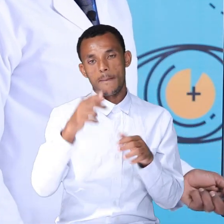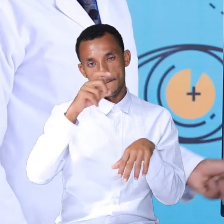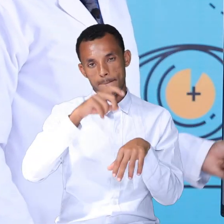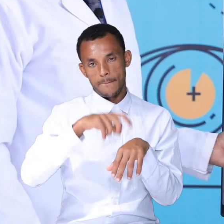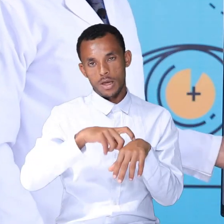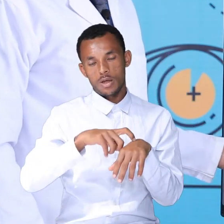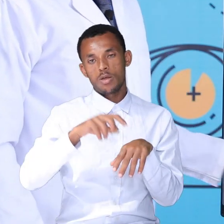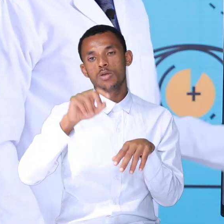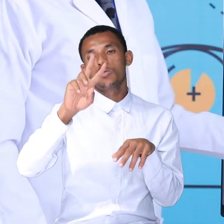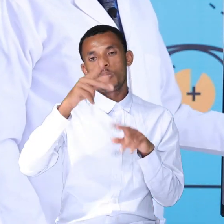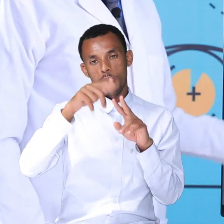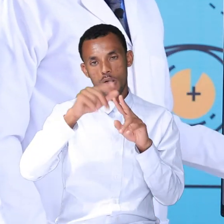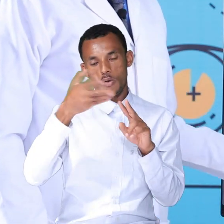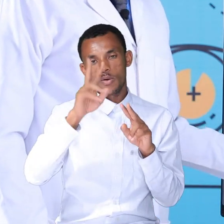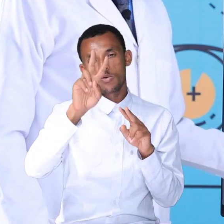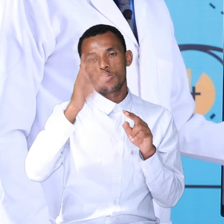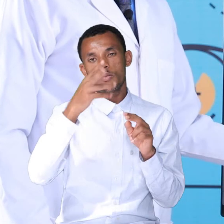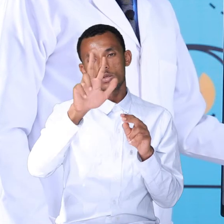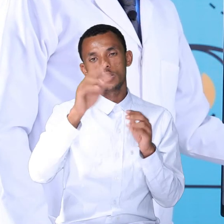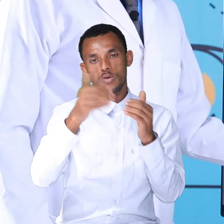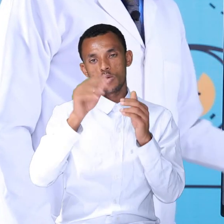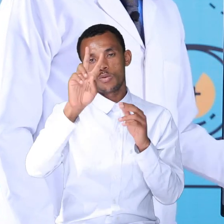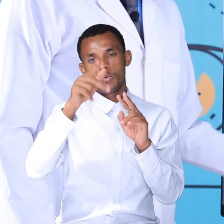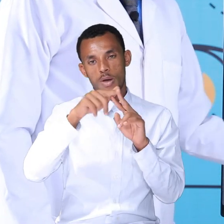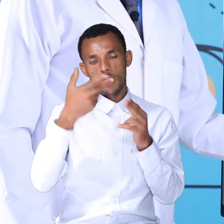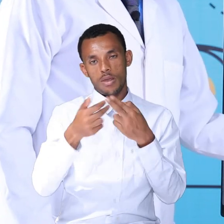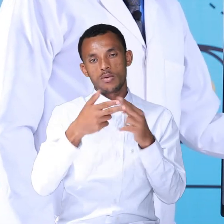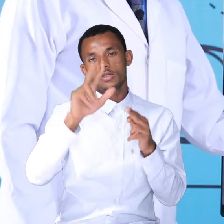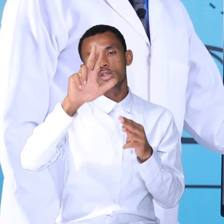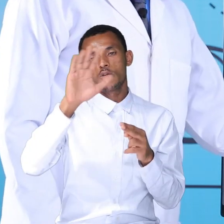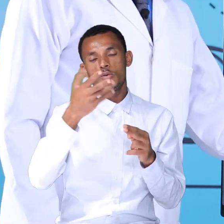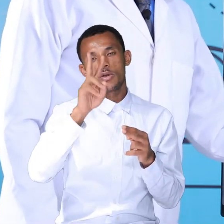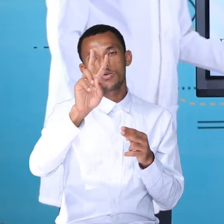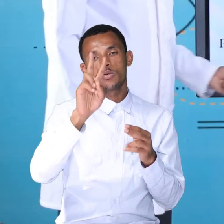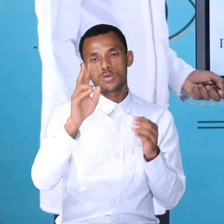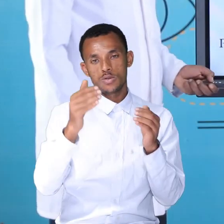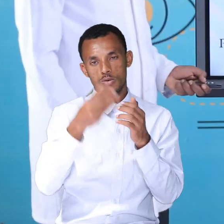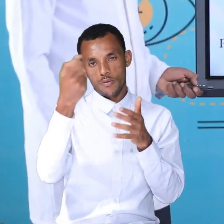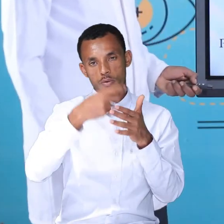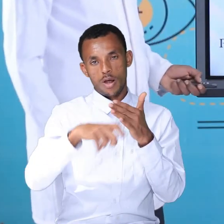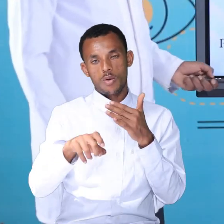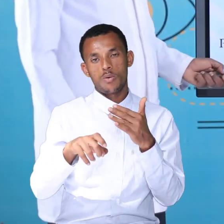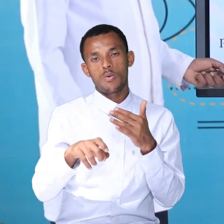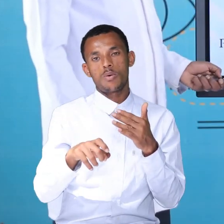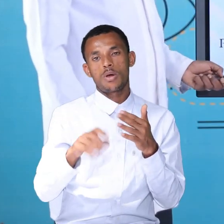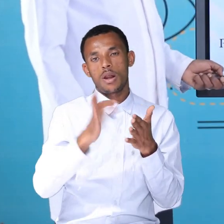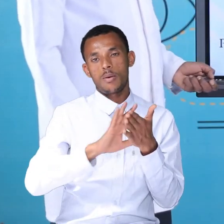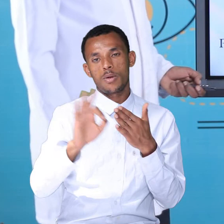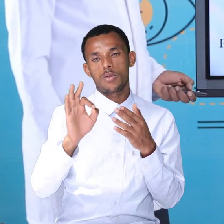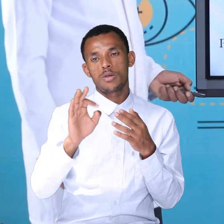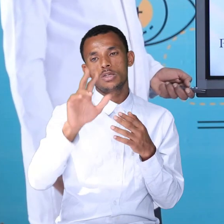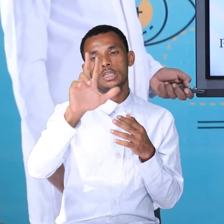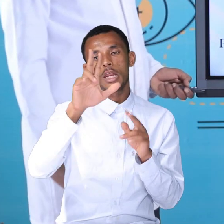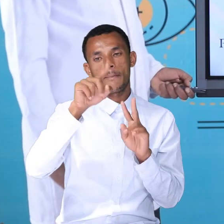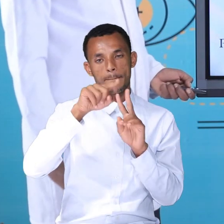over 3. So period 2 pi over 2 over 3 it gives 2 pi times 3 over 2 pi it gives a value to be, you